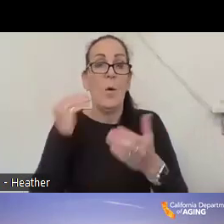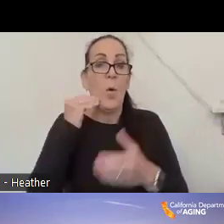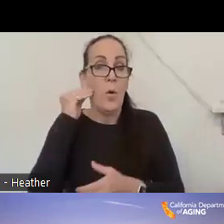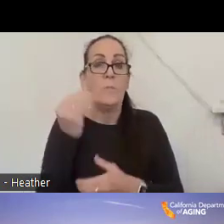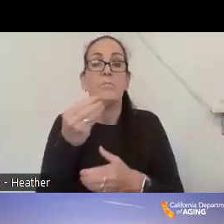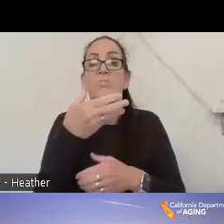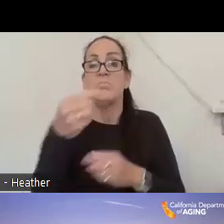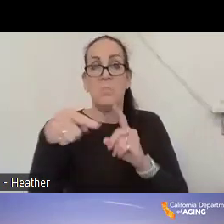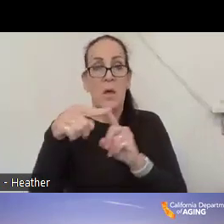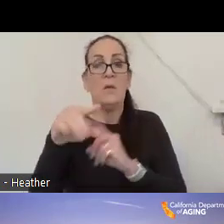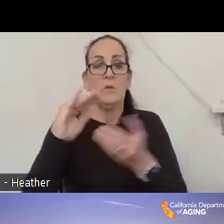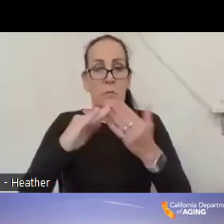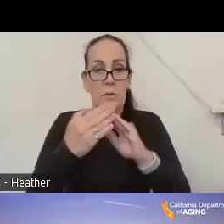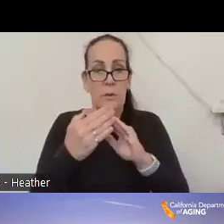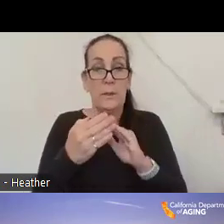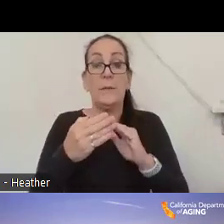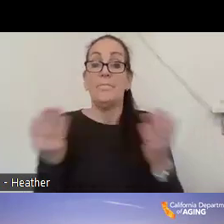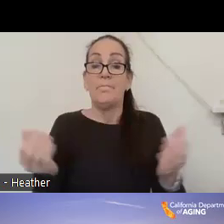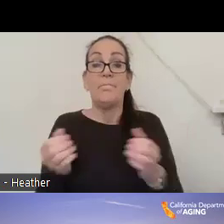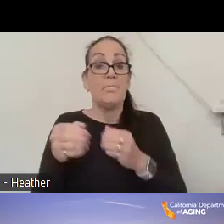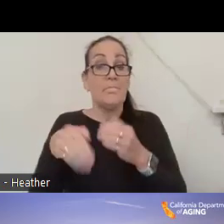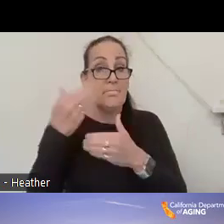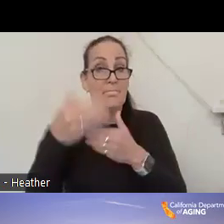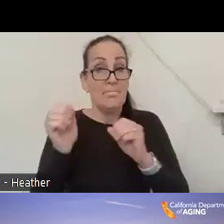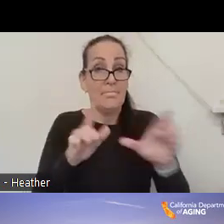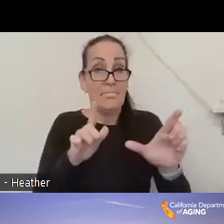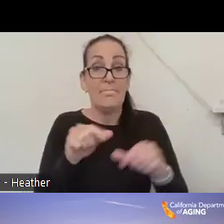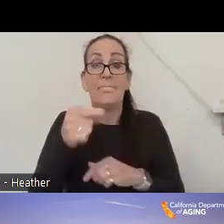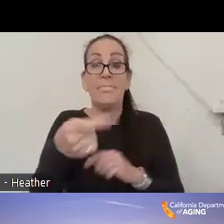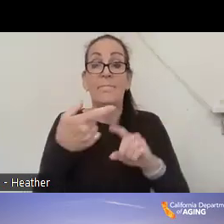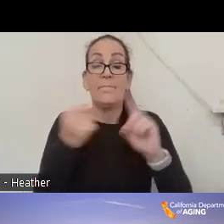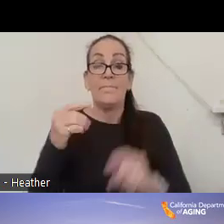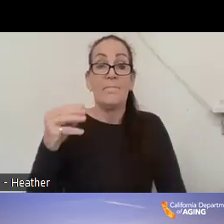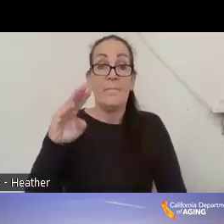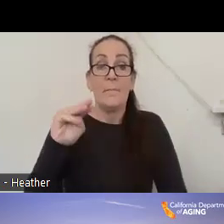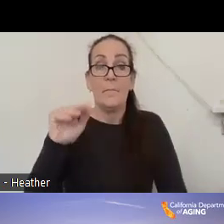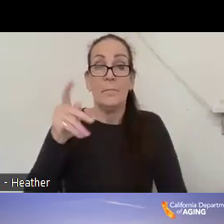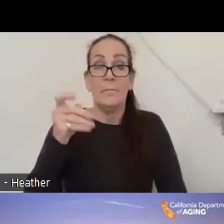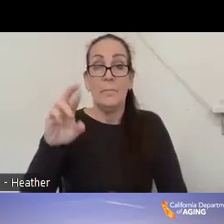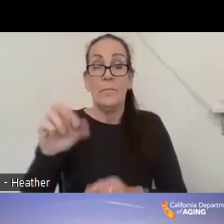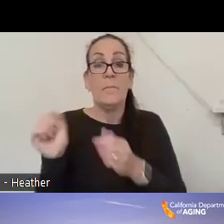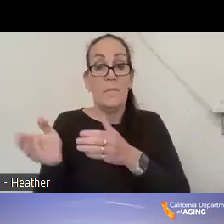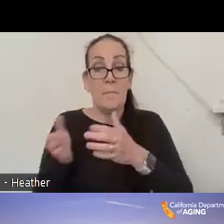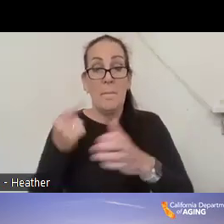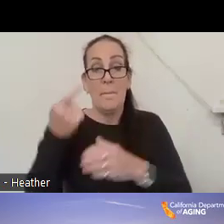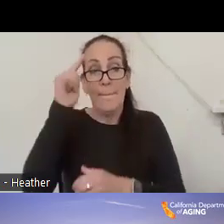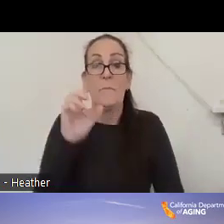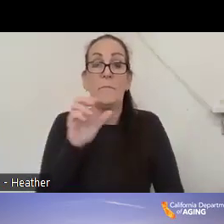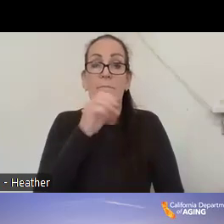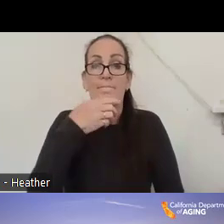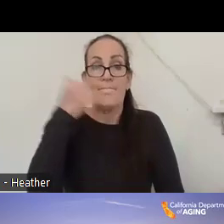project actually came from the Master Plan for Aging, and specifically Goal 4, which is caregiving that